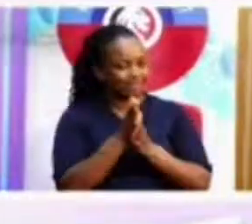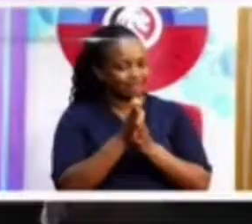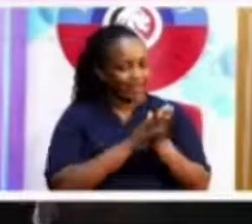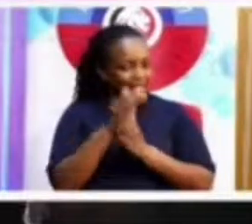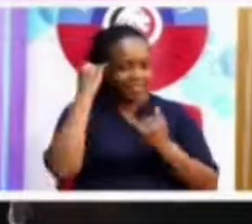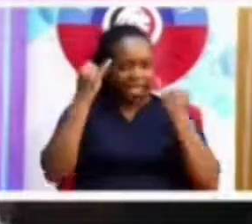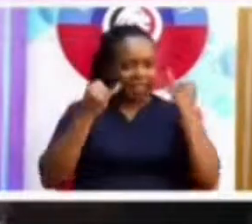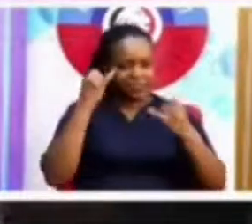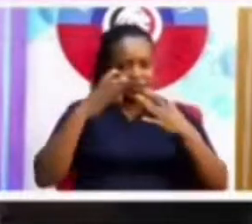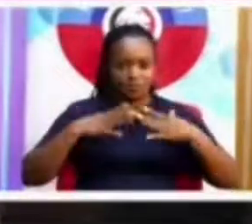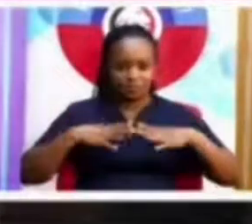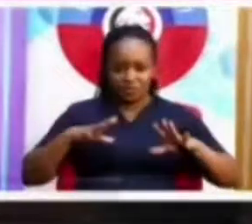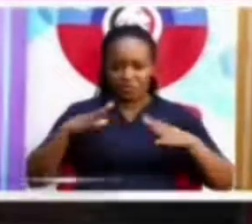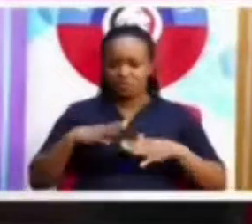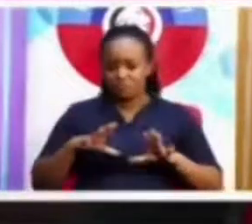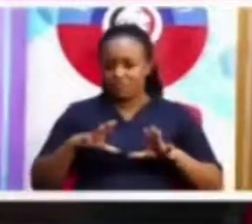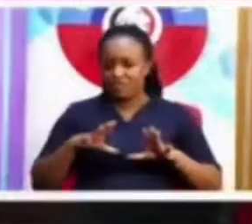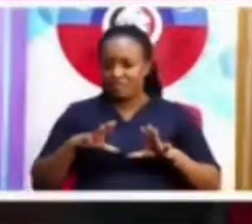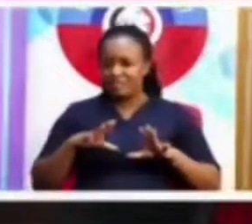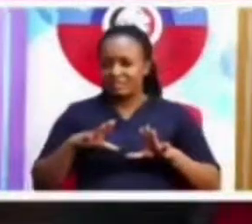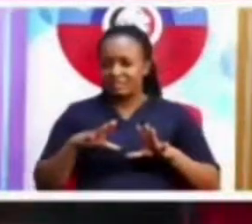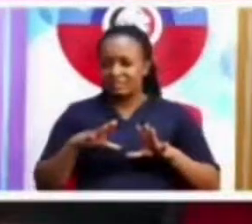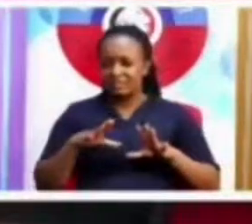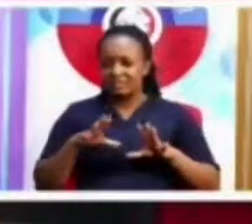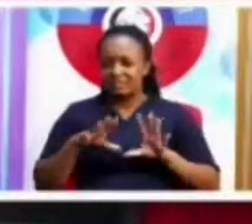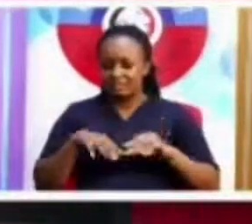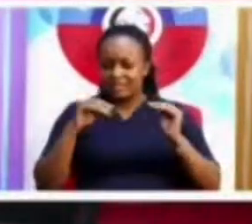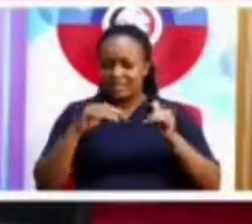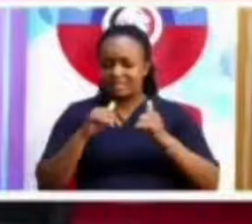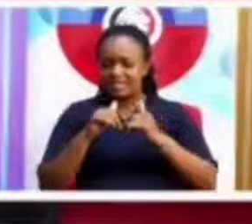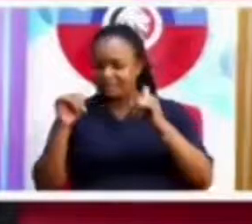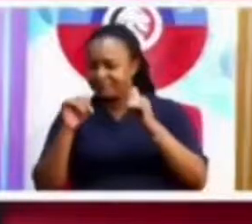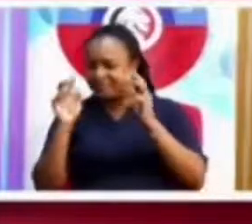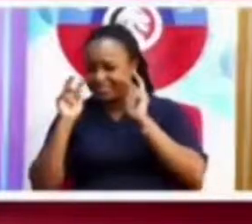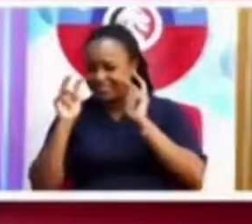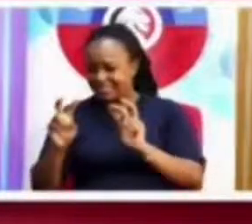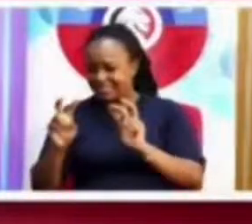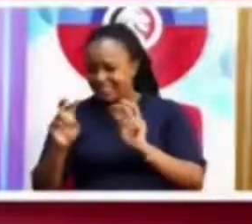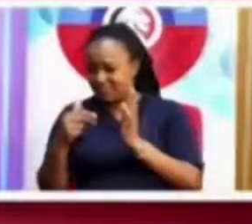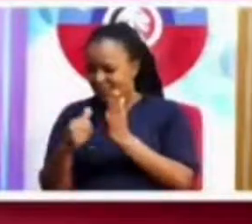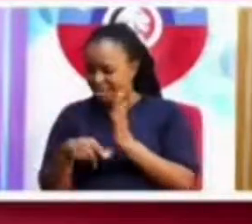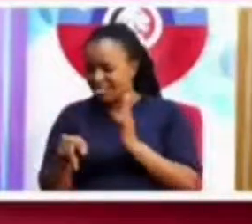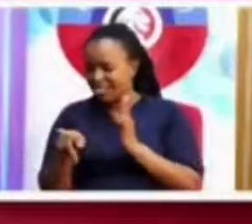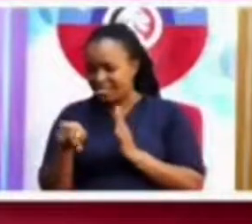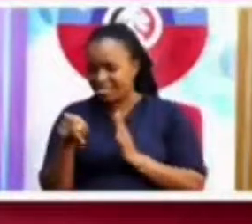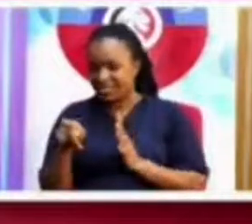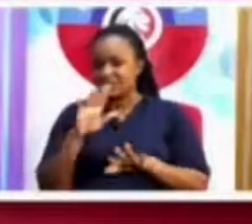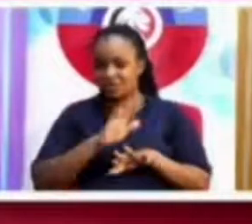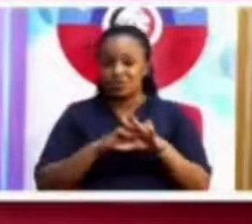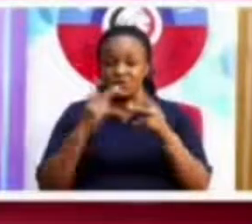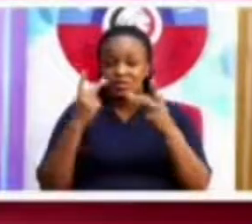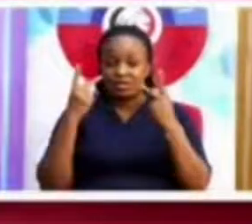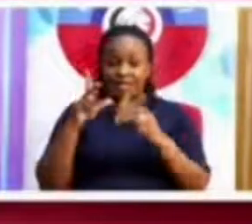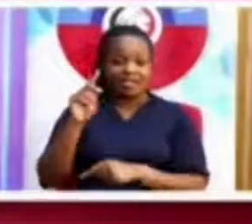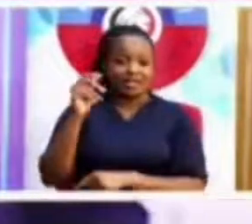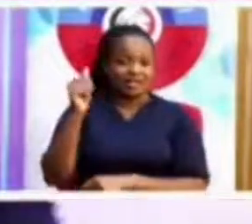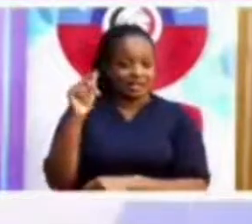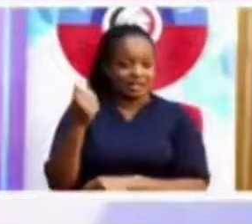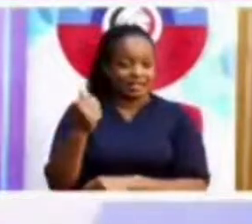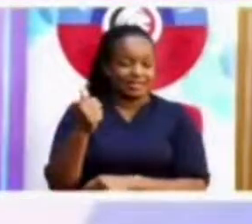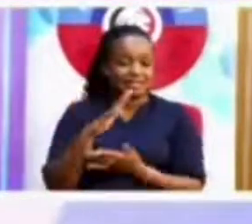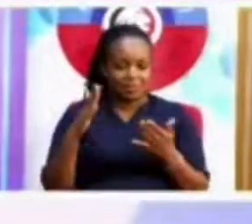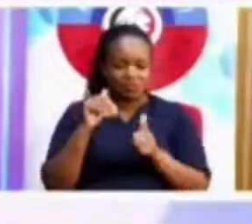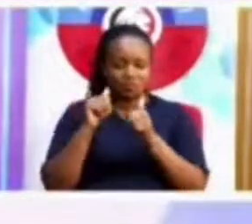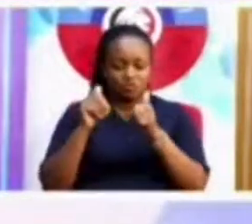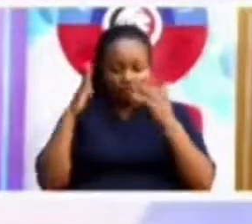of loopholes also came up yesterday, and it's important to see that that is something that is being looked into.